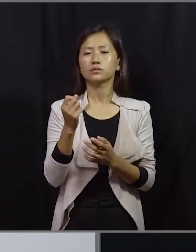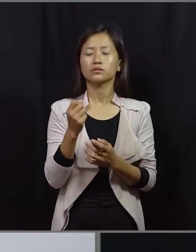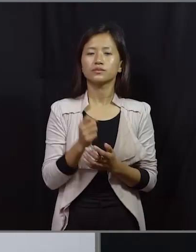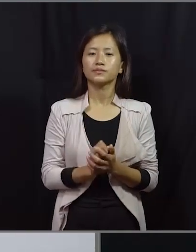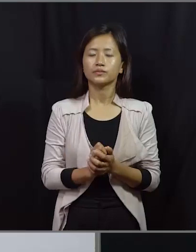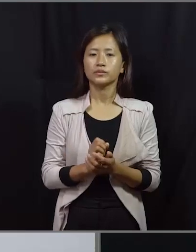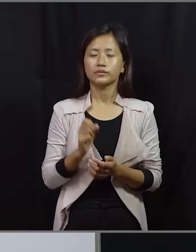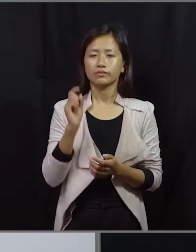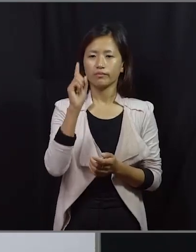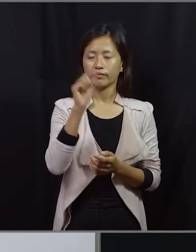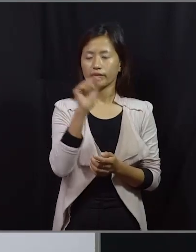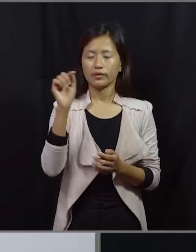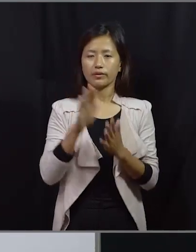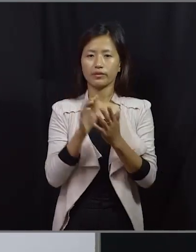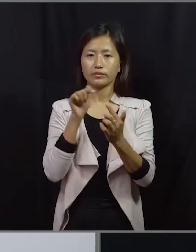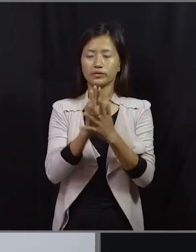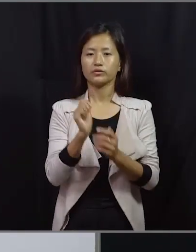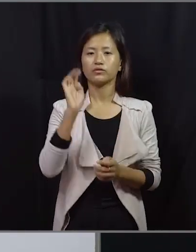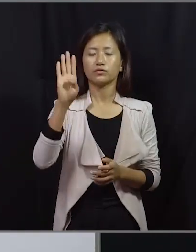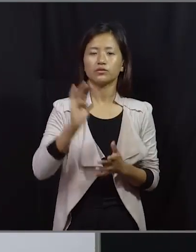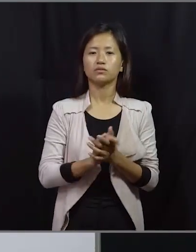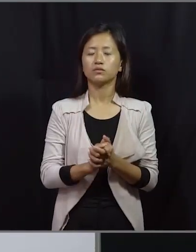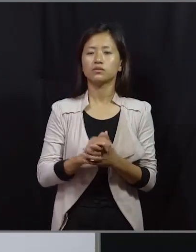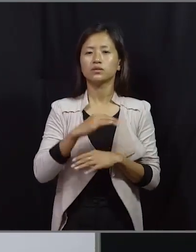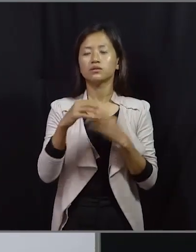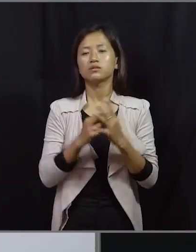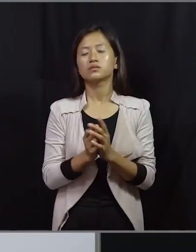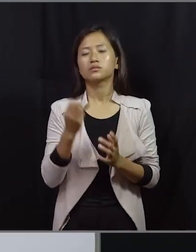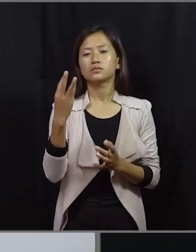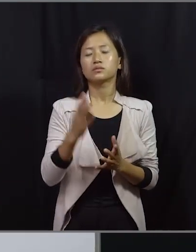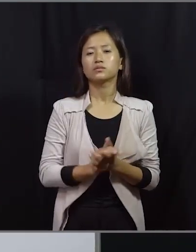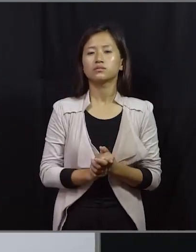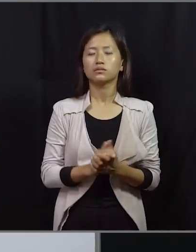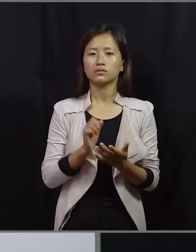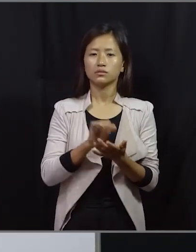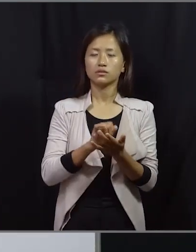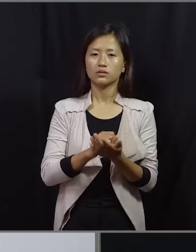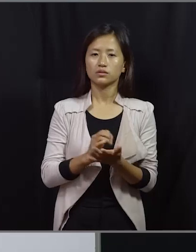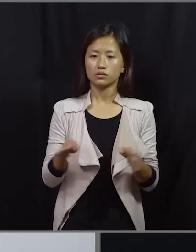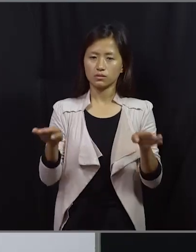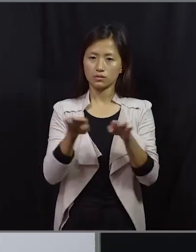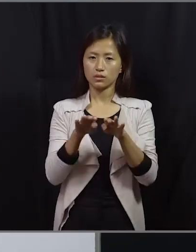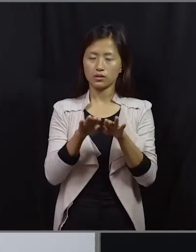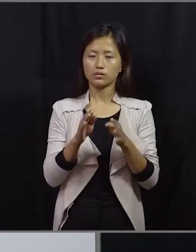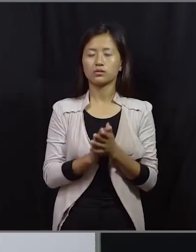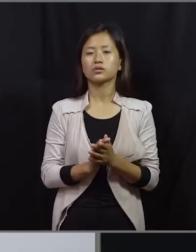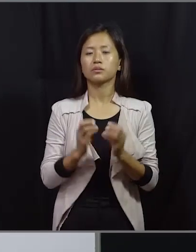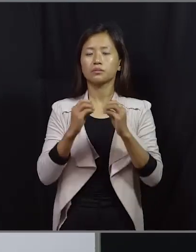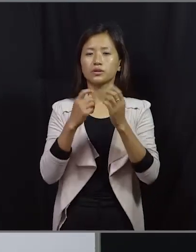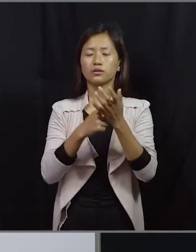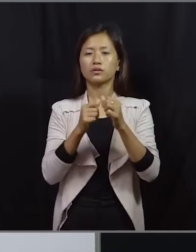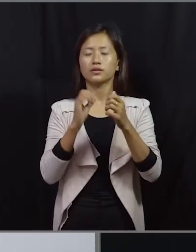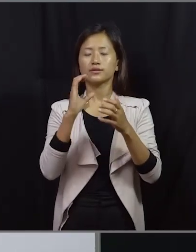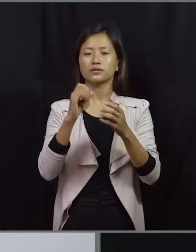4. From 1 to 4 we take all the numbers, that is closed bracket. We will include the extreme points